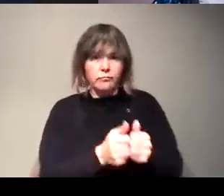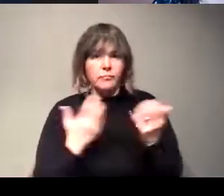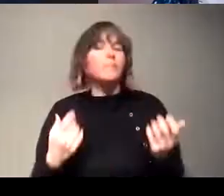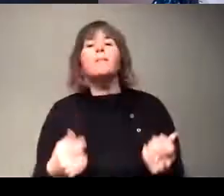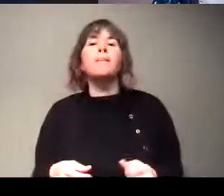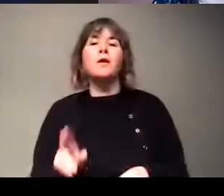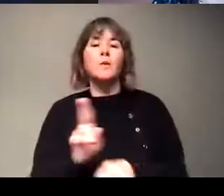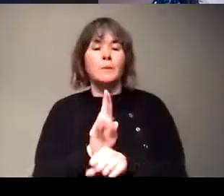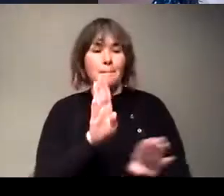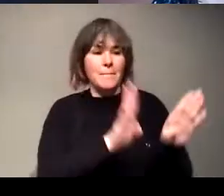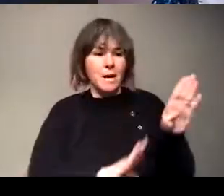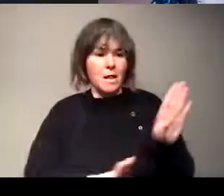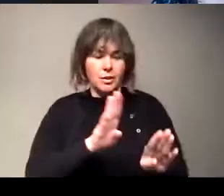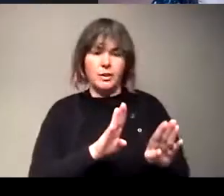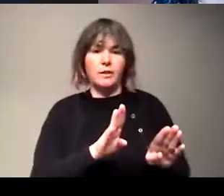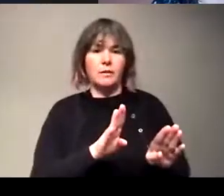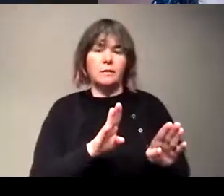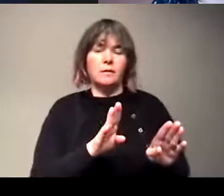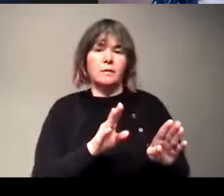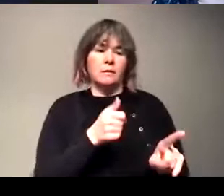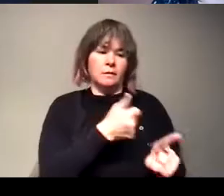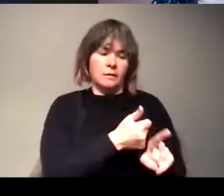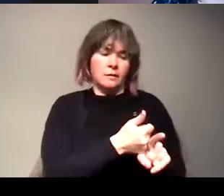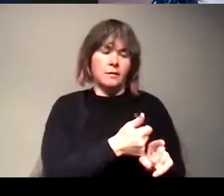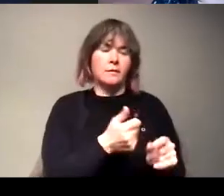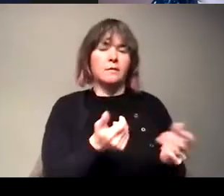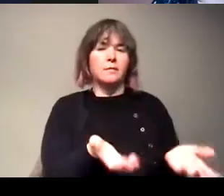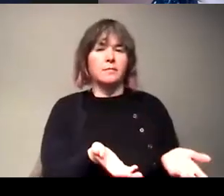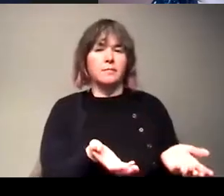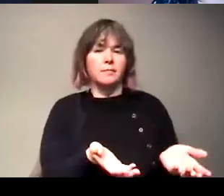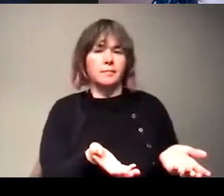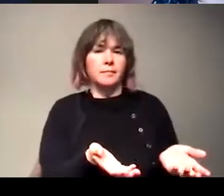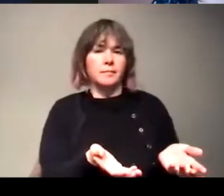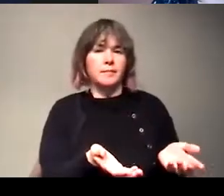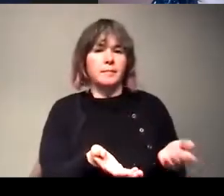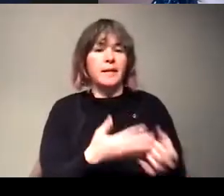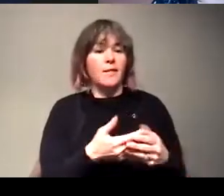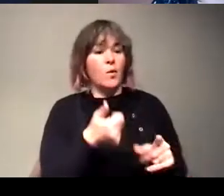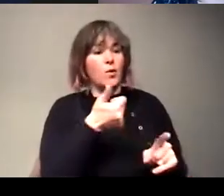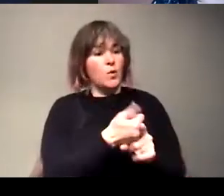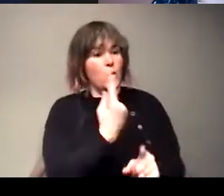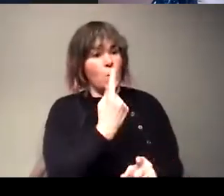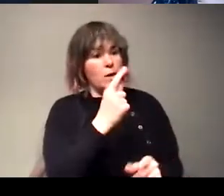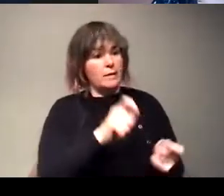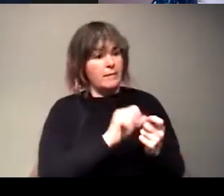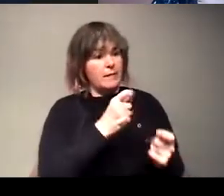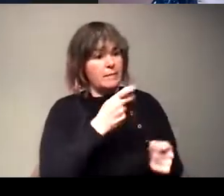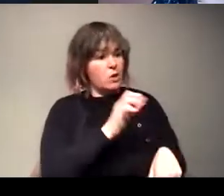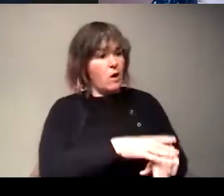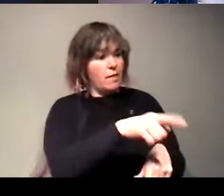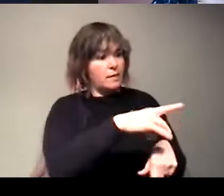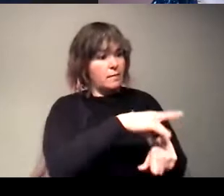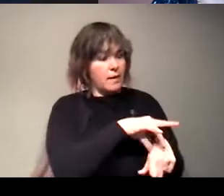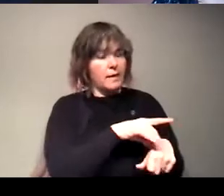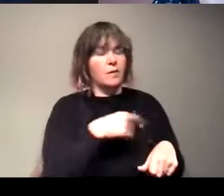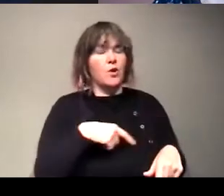uses biology as a way to, you know, even though you're this species on this planet or this species on this planet, you know,